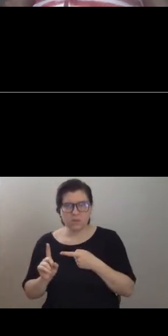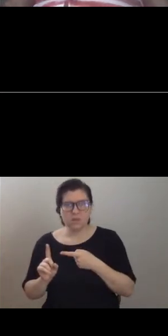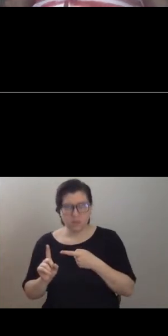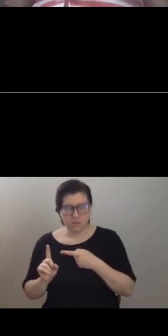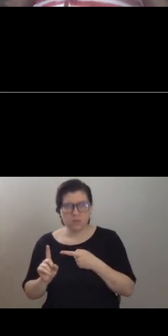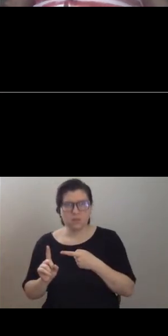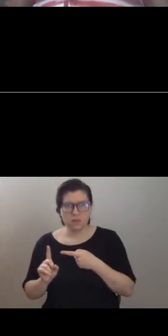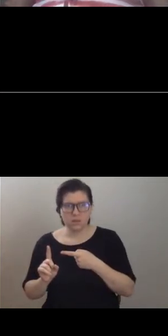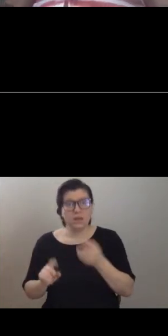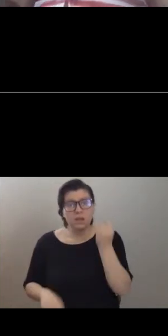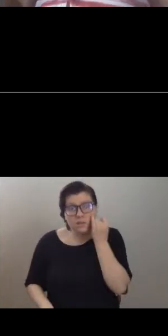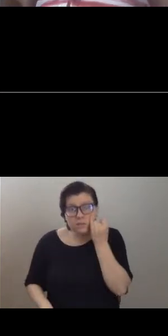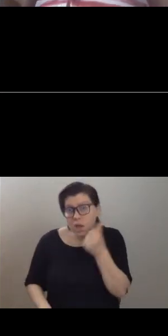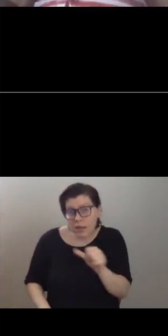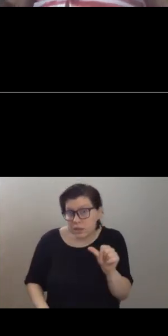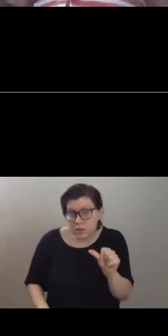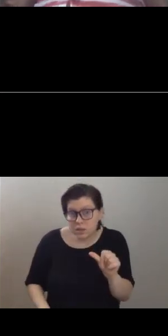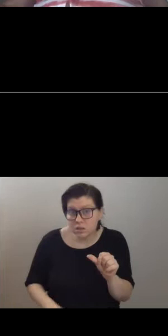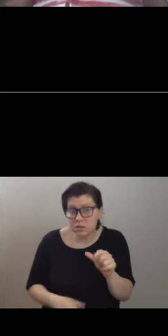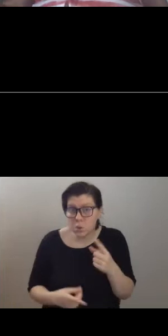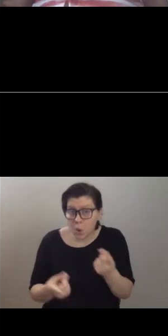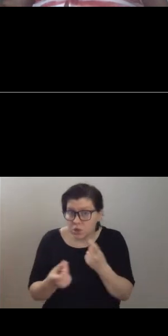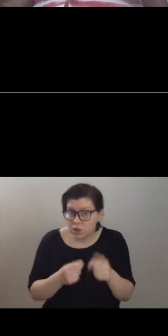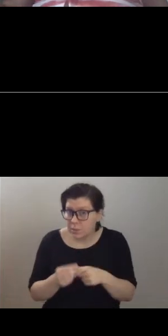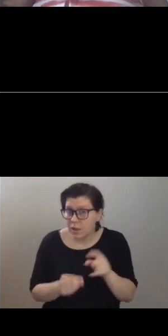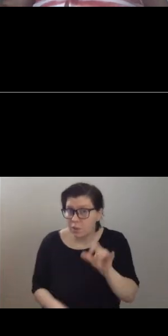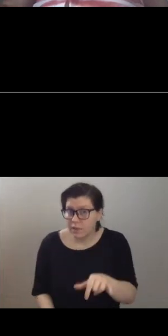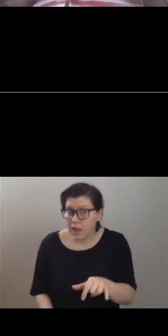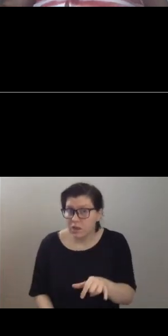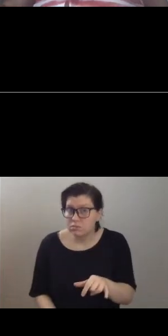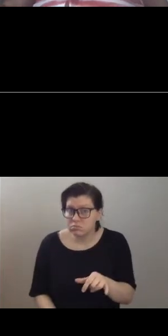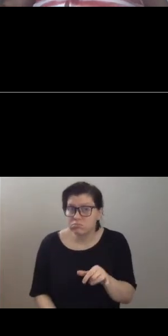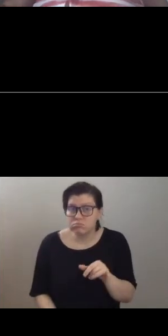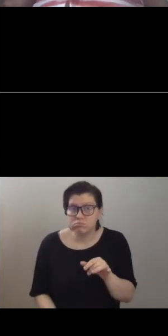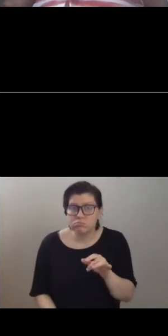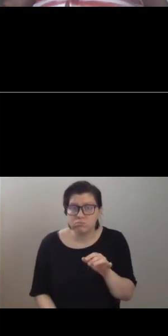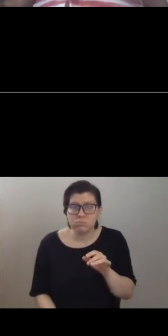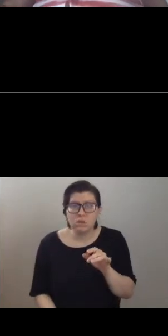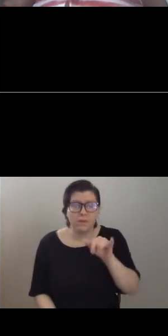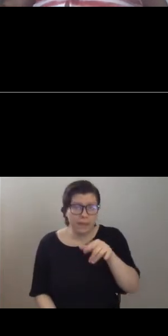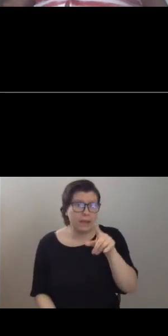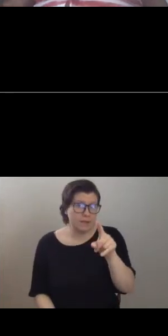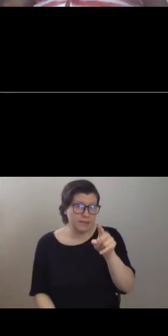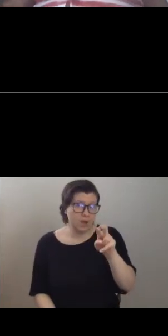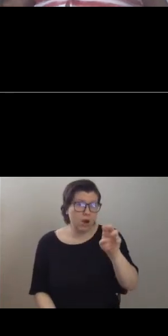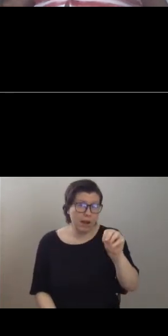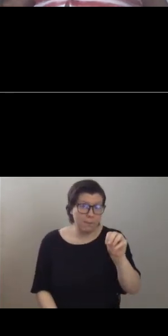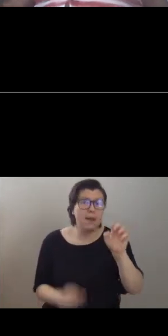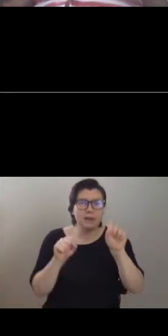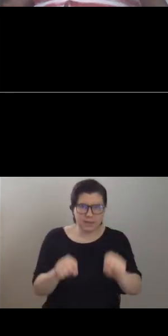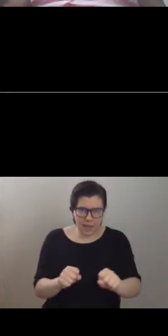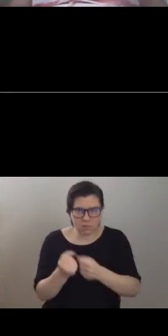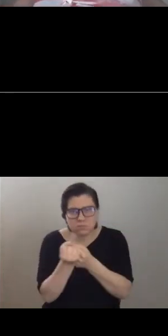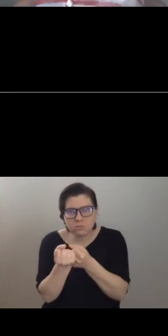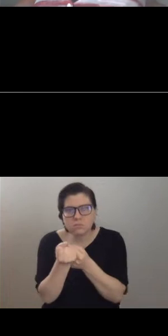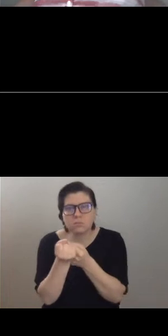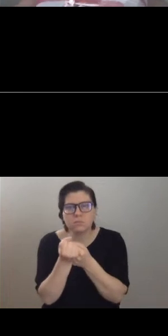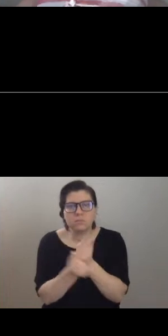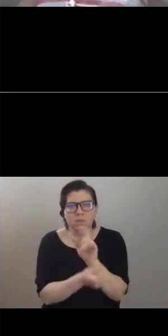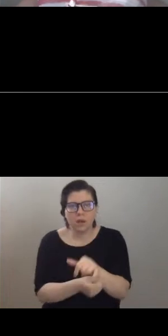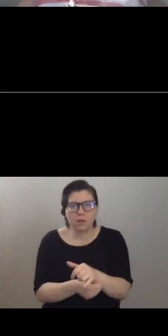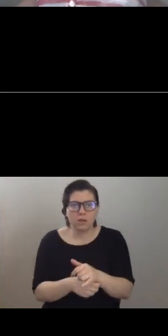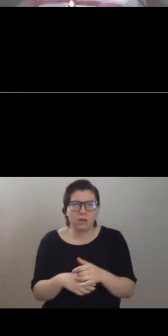And if there's any question on that, that's where the DRM can come in. And